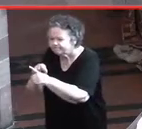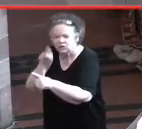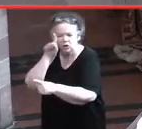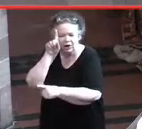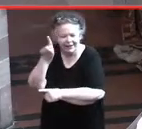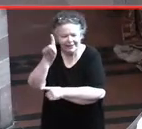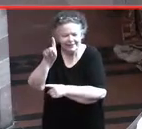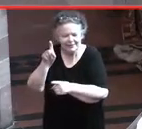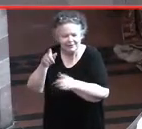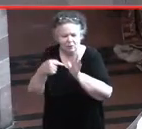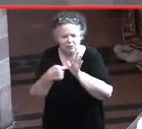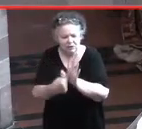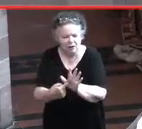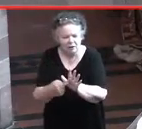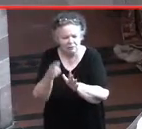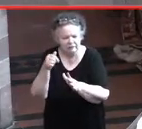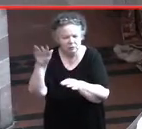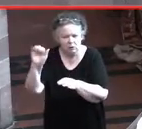work.